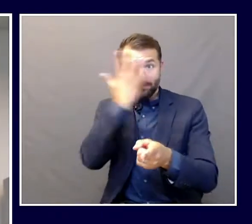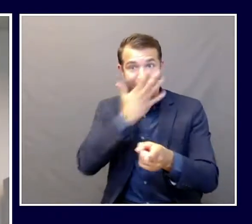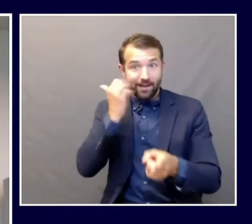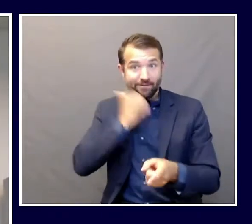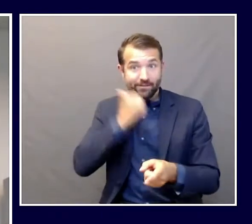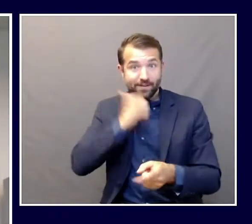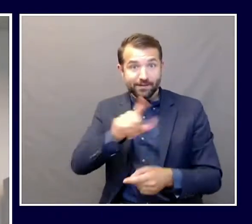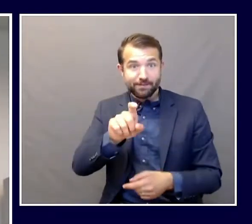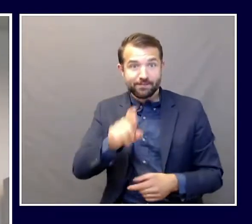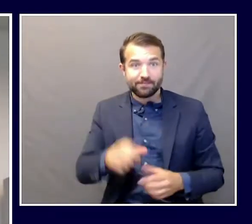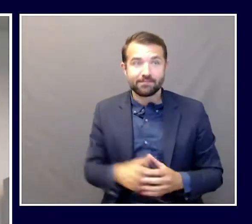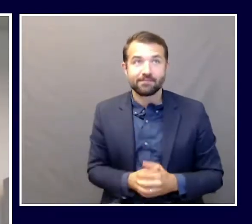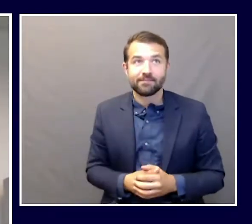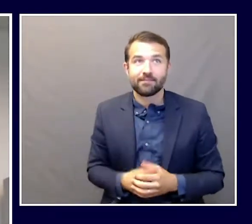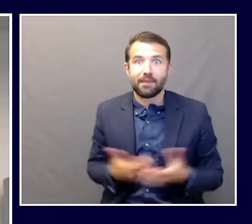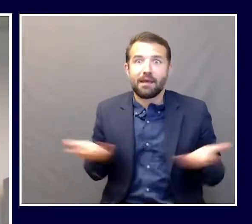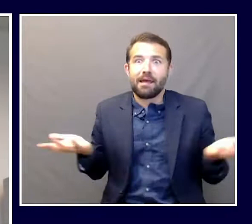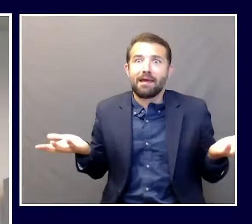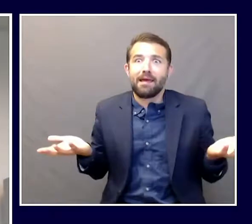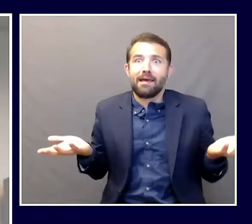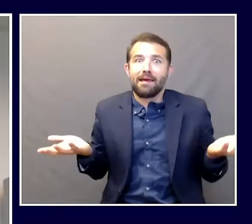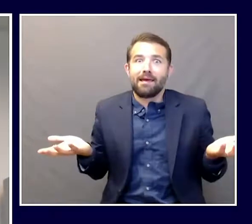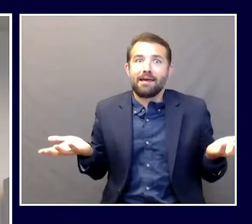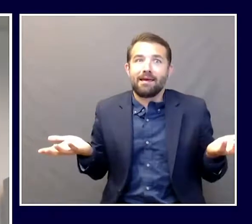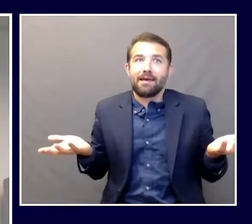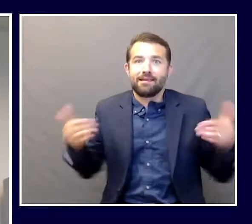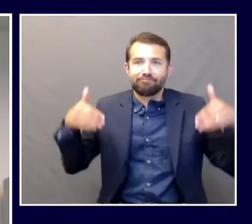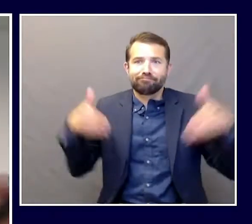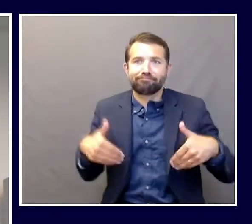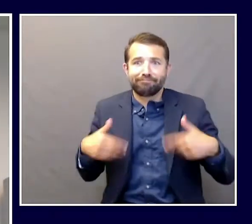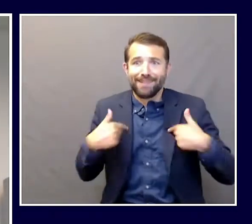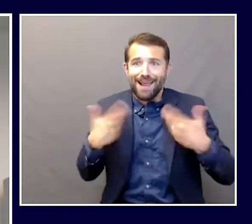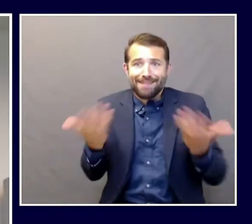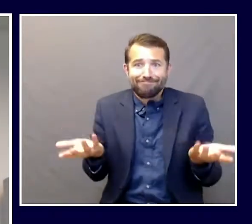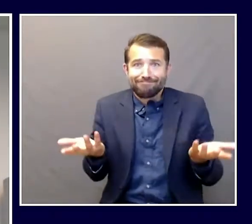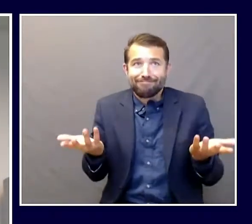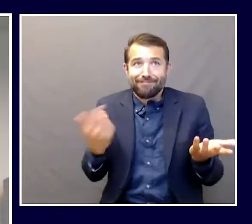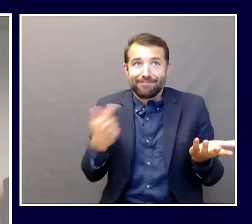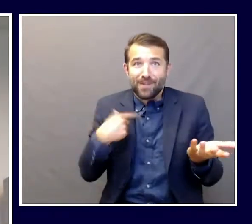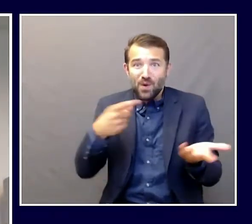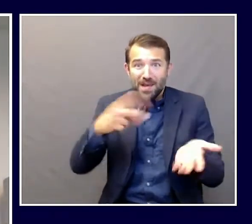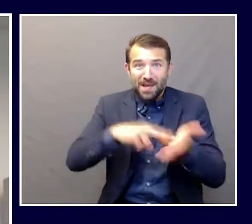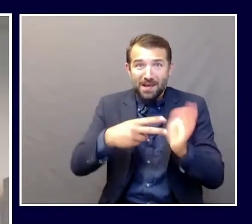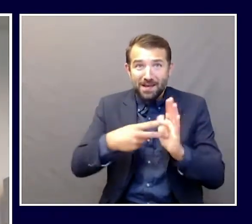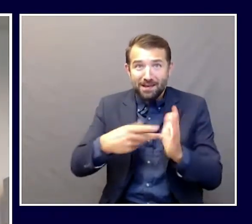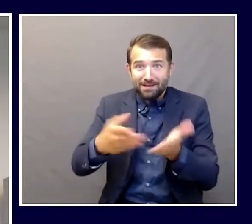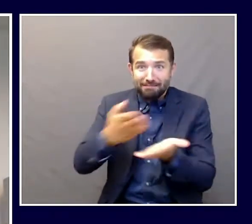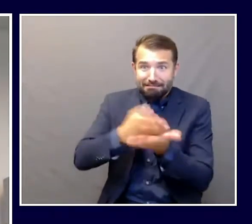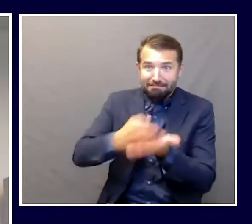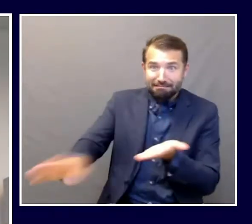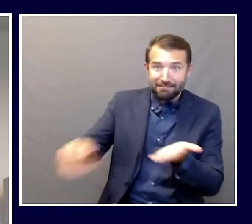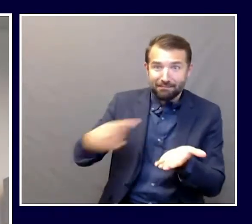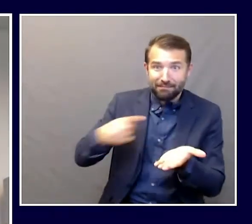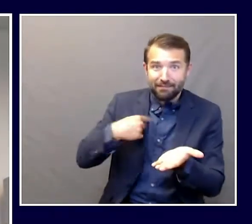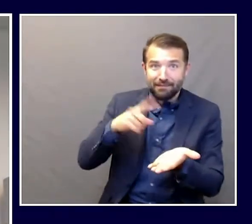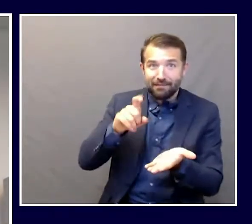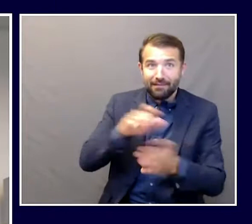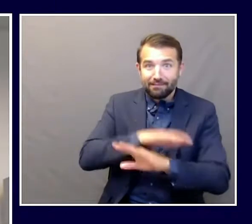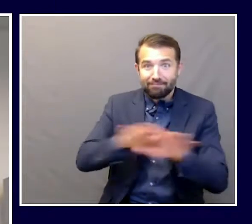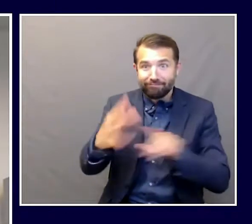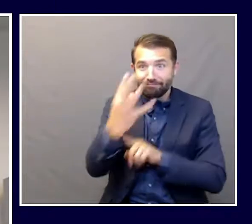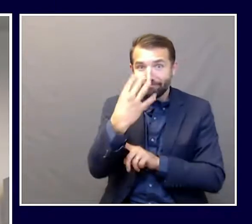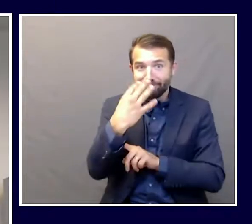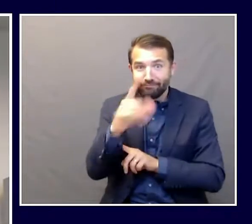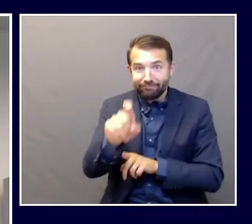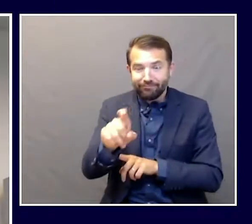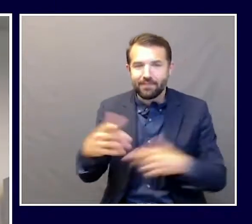Right. Well, let's don't forget I asked that. And what about the? Yeah, the I'm just gonna disregard that piece. But as to the former, the